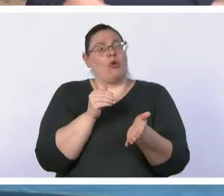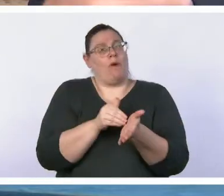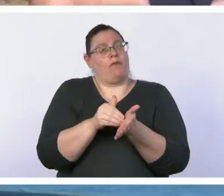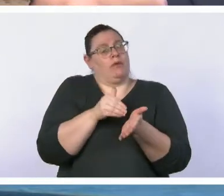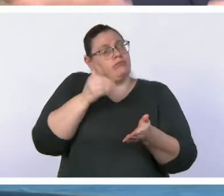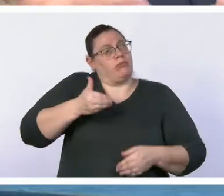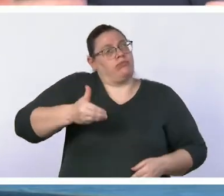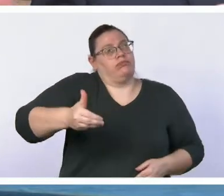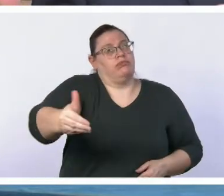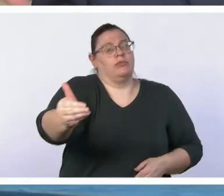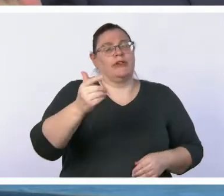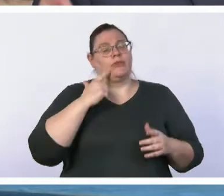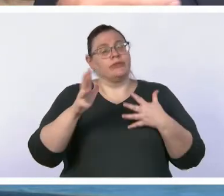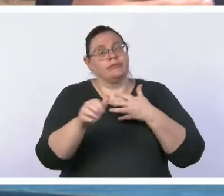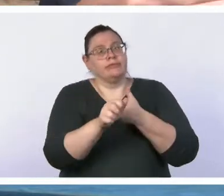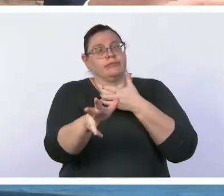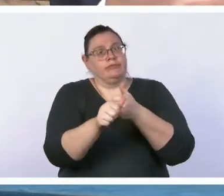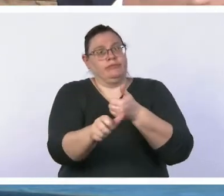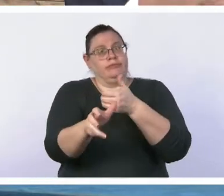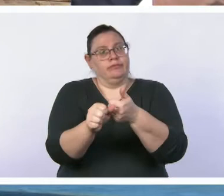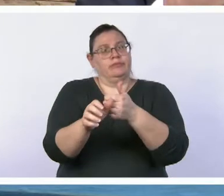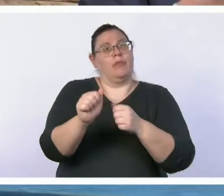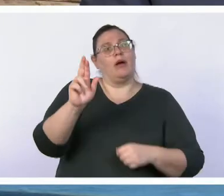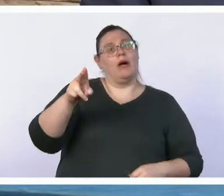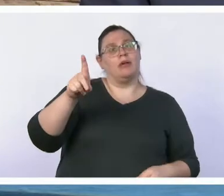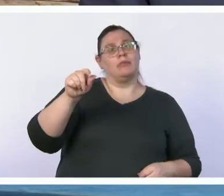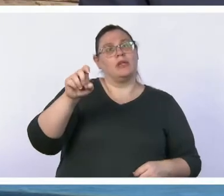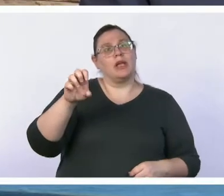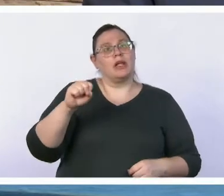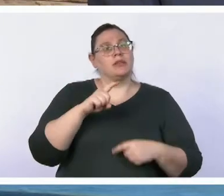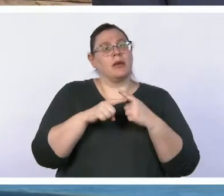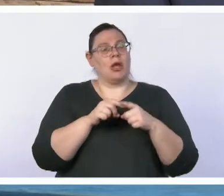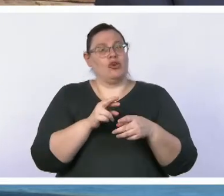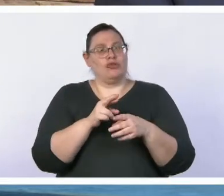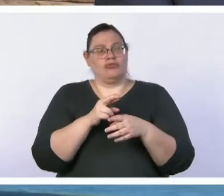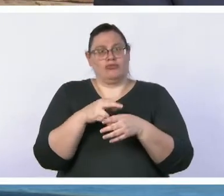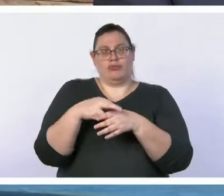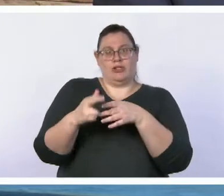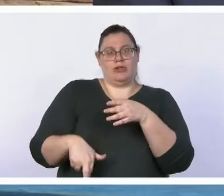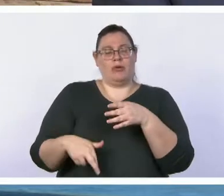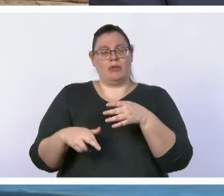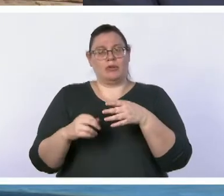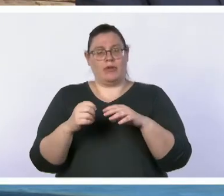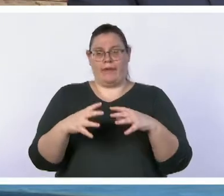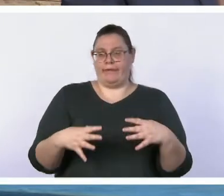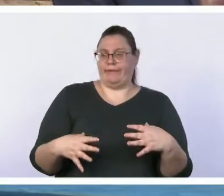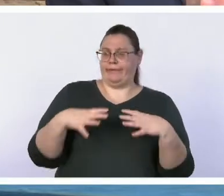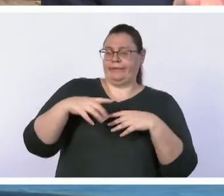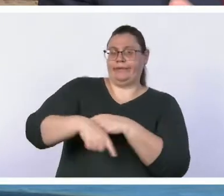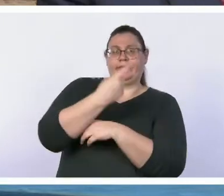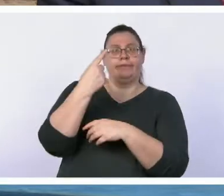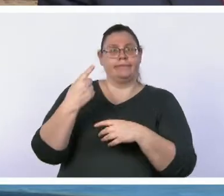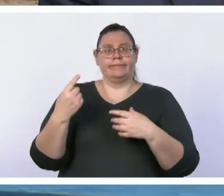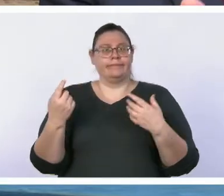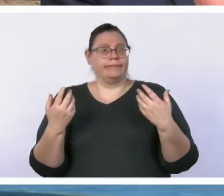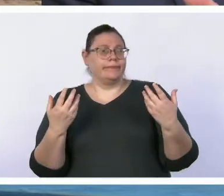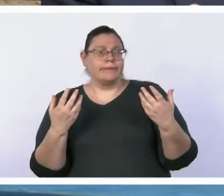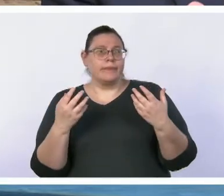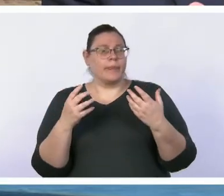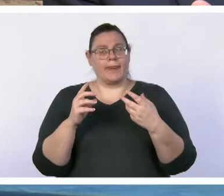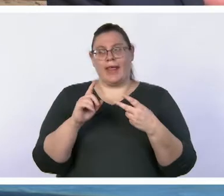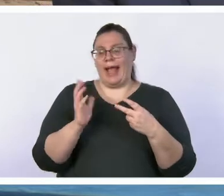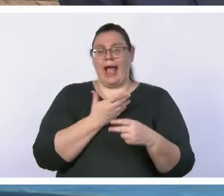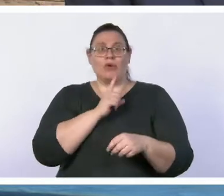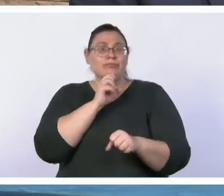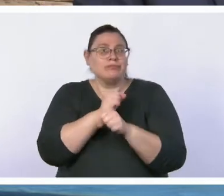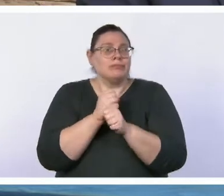can continue to have updates about what the results of furloughing has been. What are our